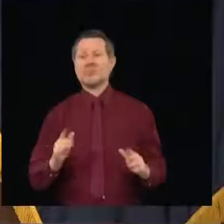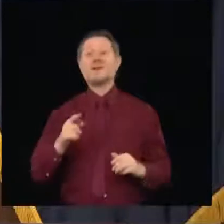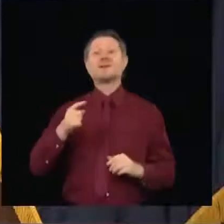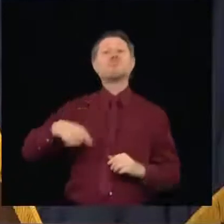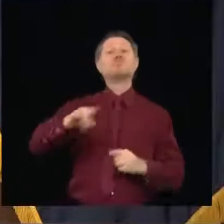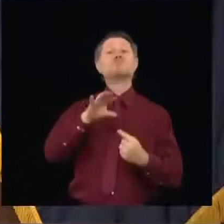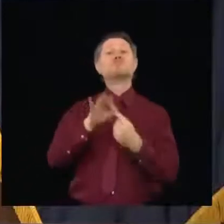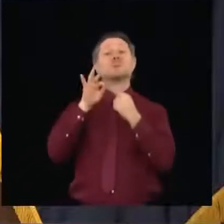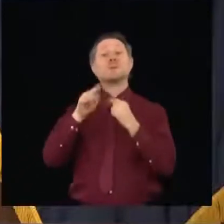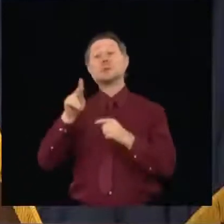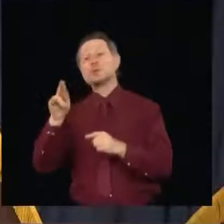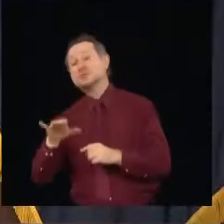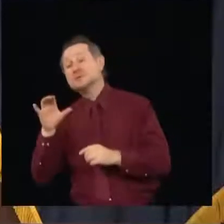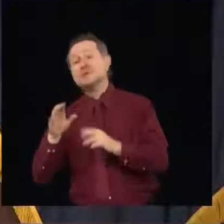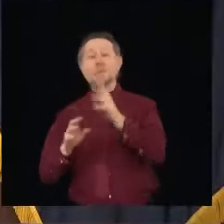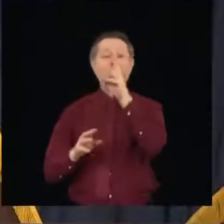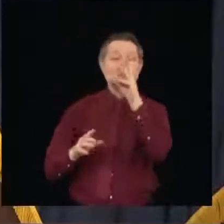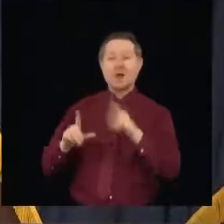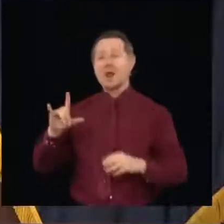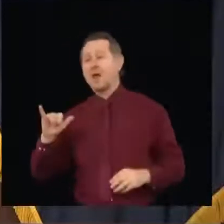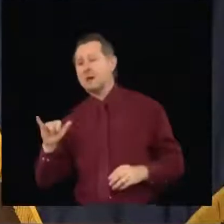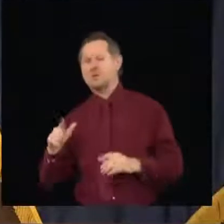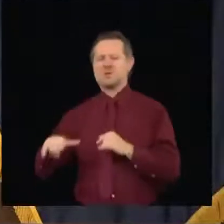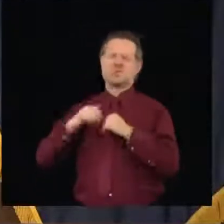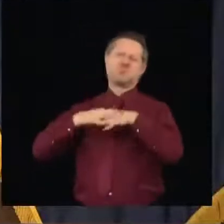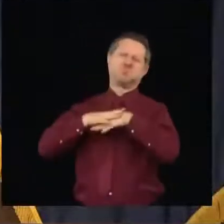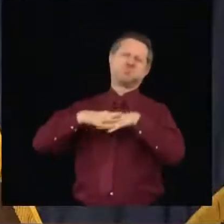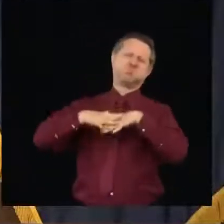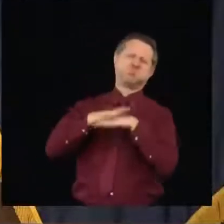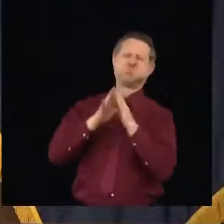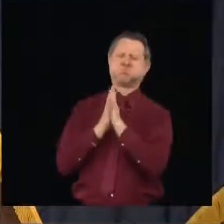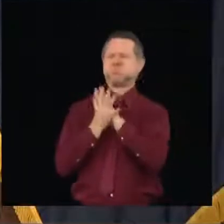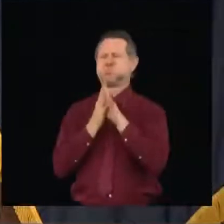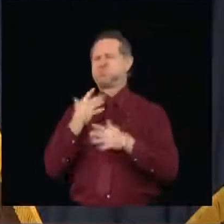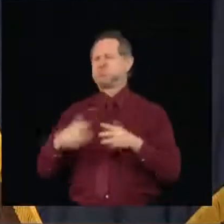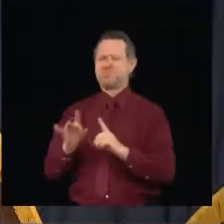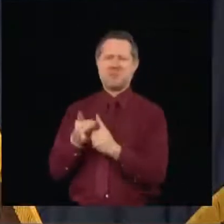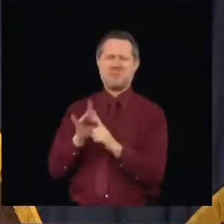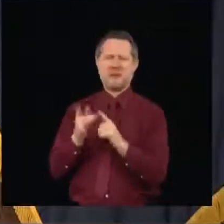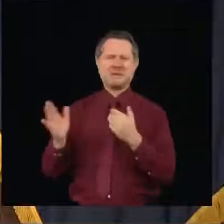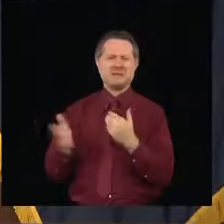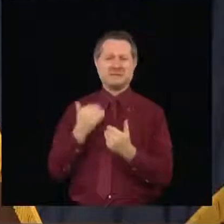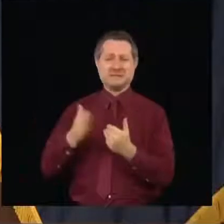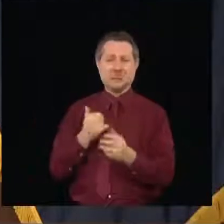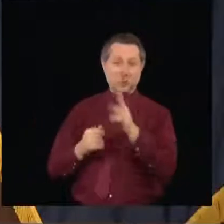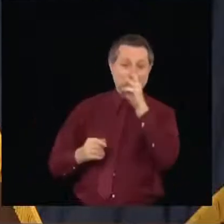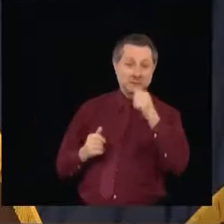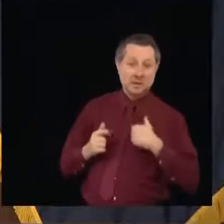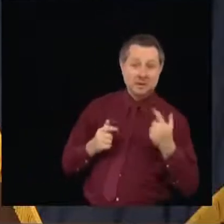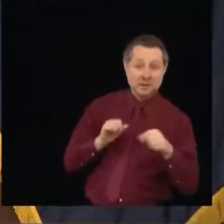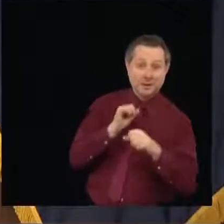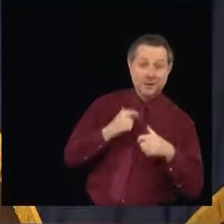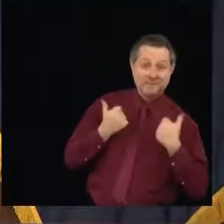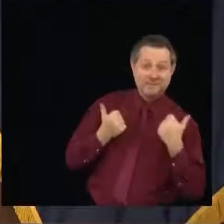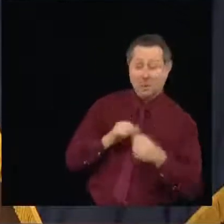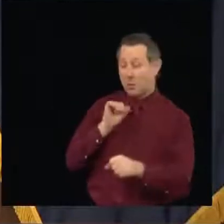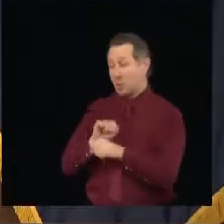cross-pollinization, to stay with the analogy, downstate, right? You live in Westchester, but you work in New York, but you have a summer home on Long Island. So